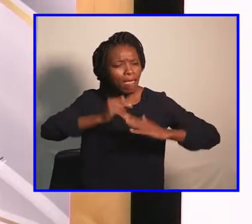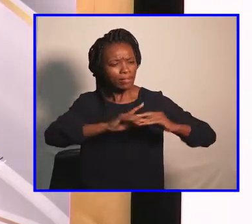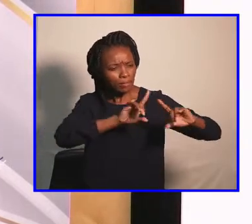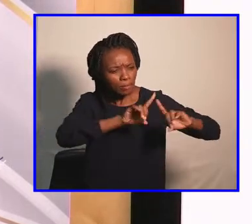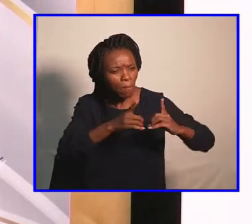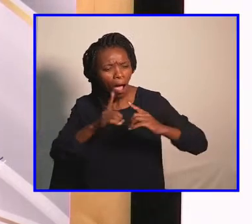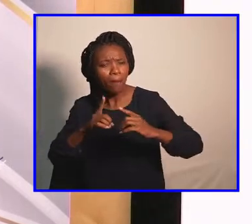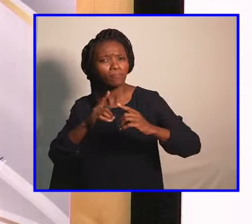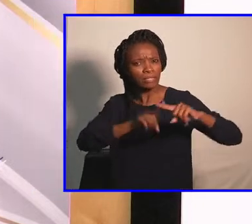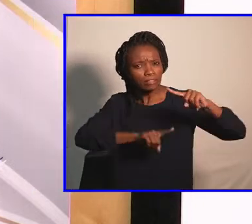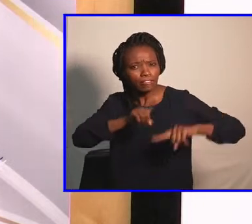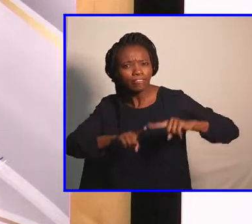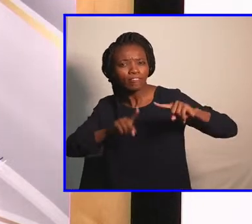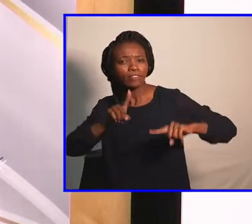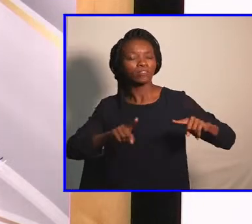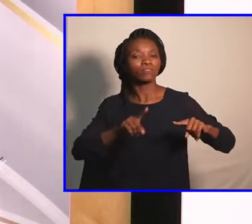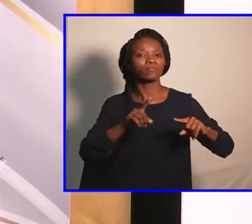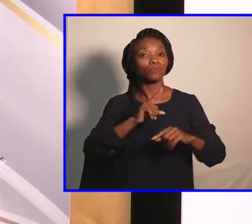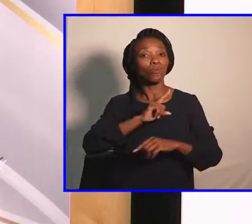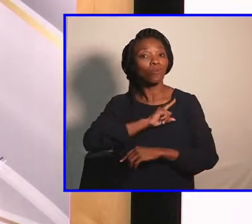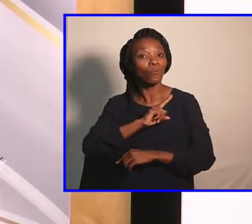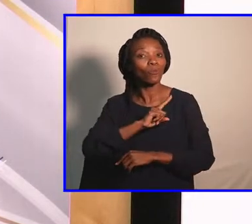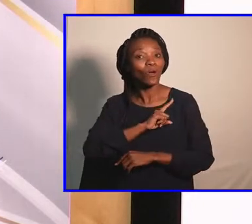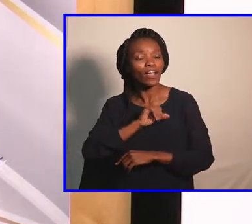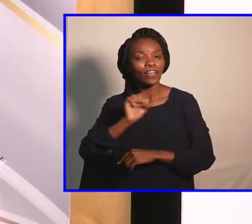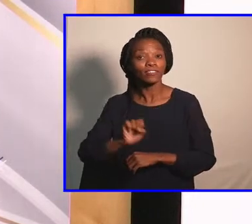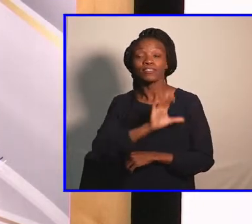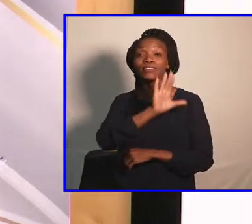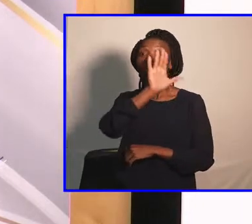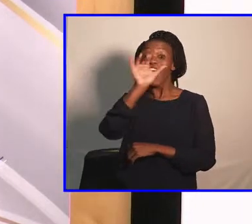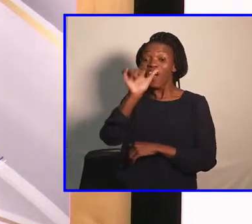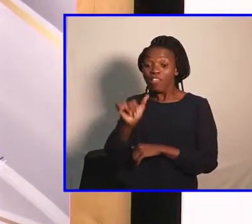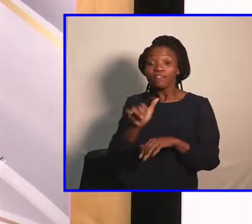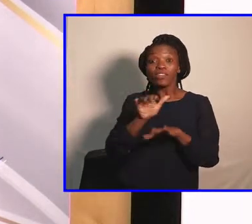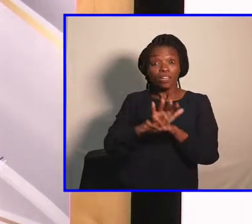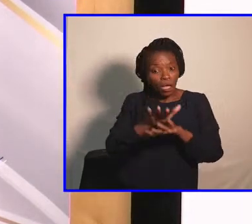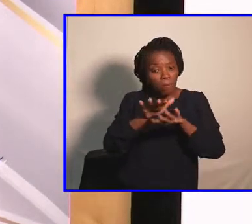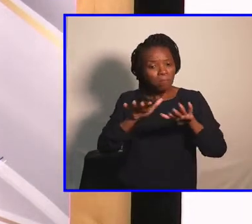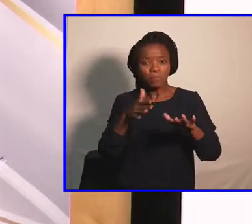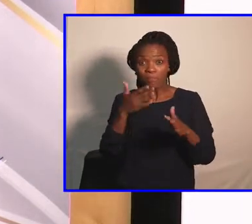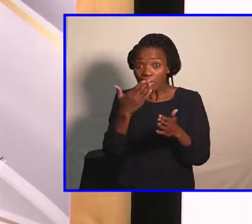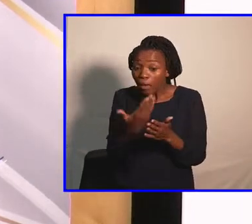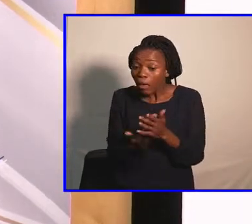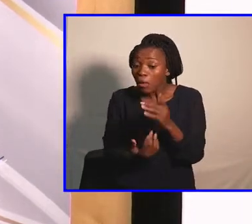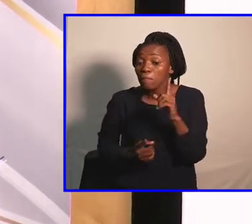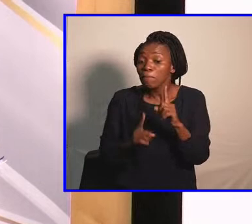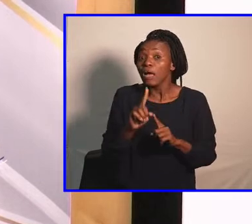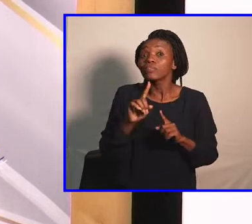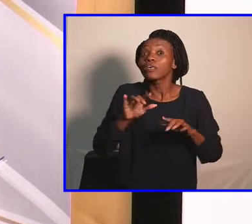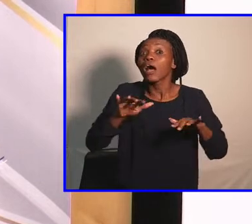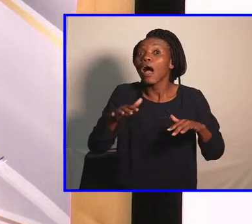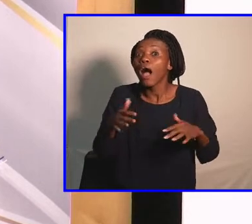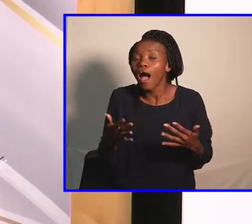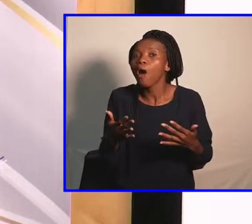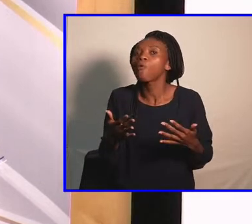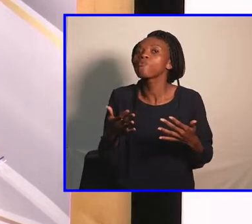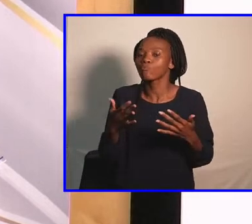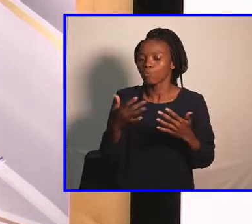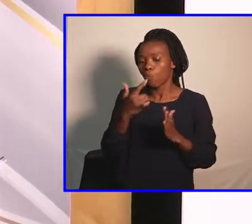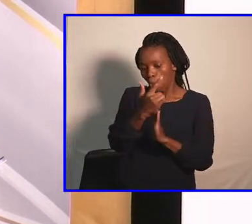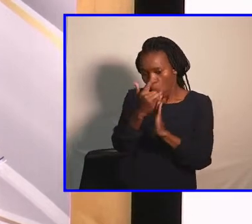institutions, precisely because South Africans can only thrive under the rule of